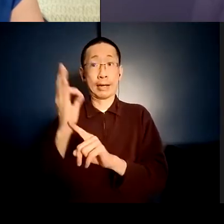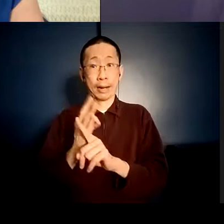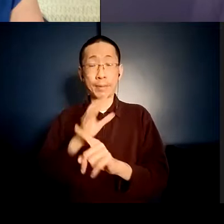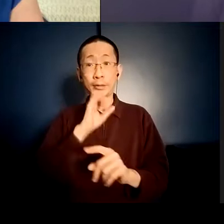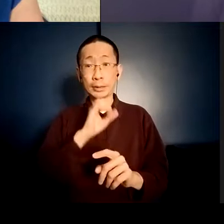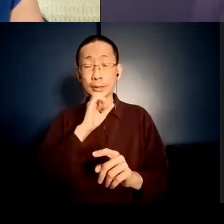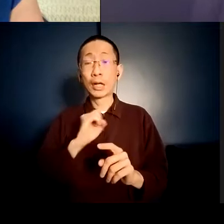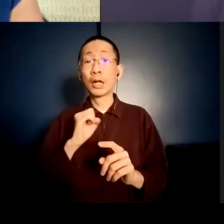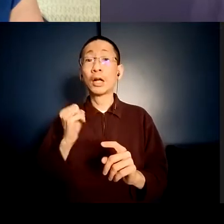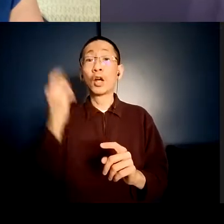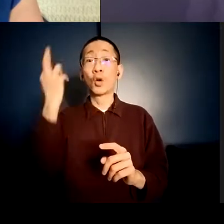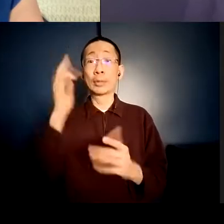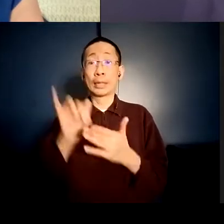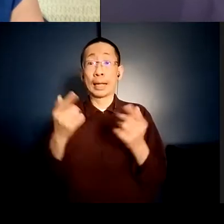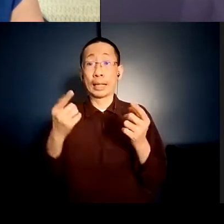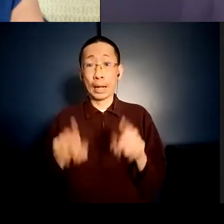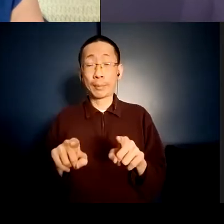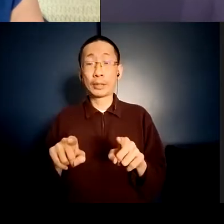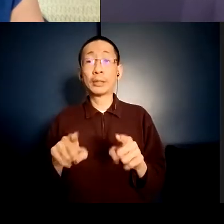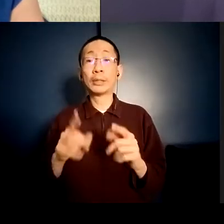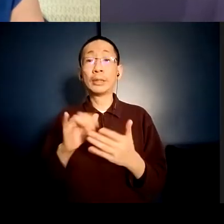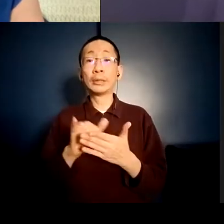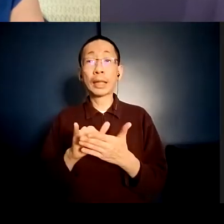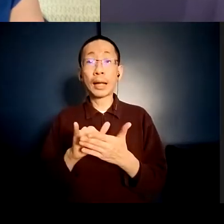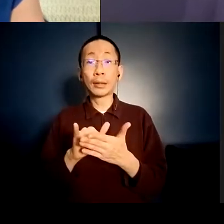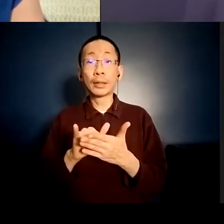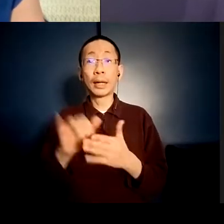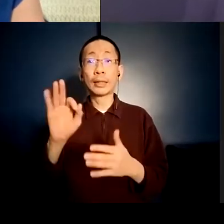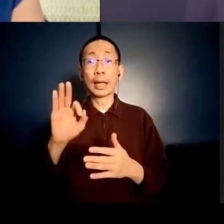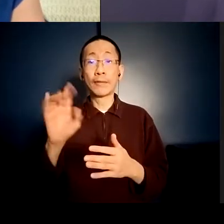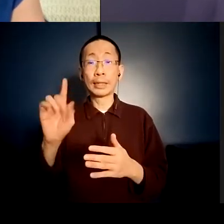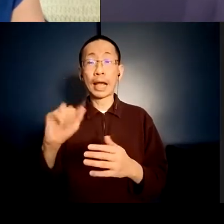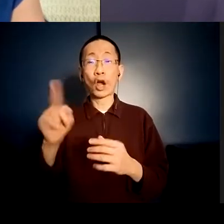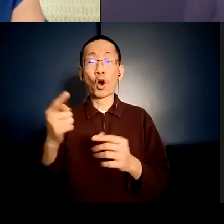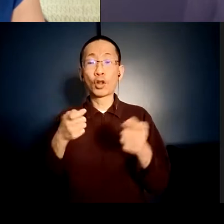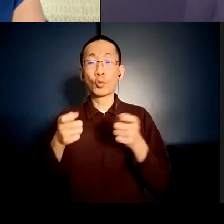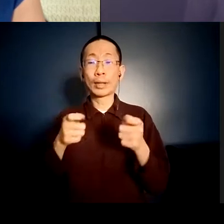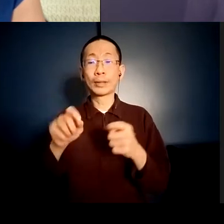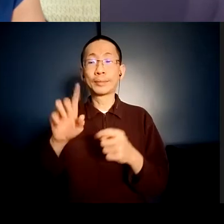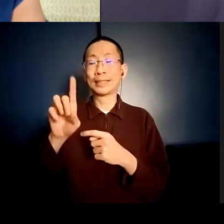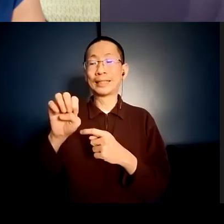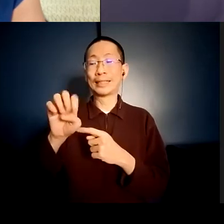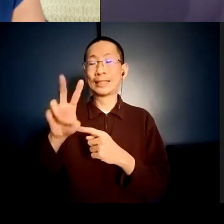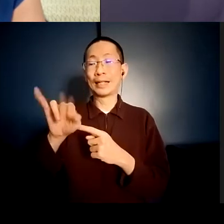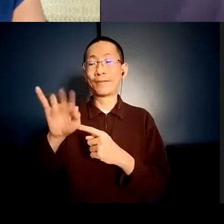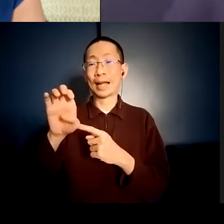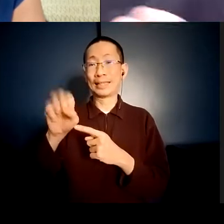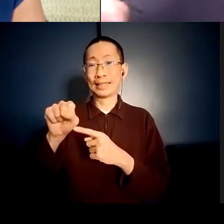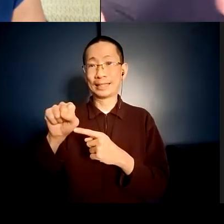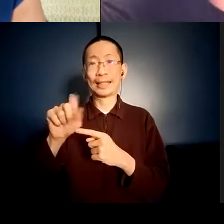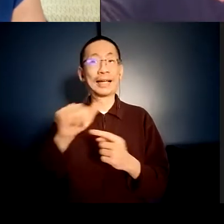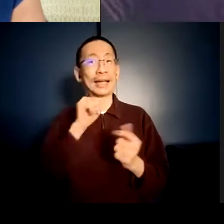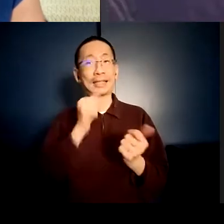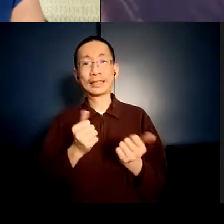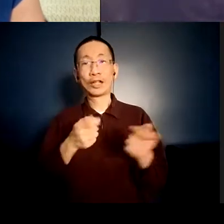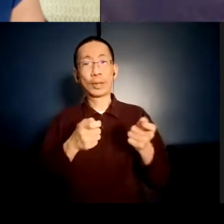that this ends up happening is that the FDA only regulates devices. It doesn't regulate recommendations made